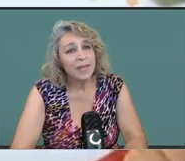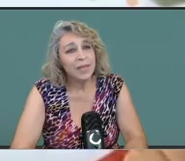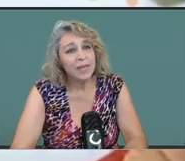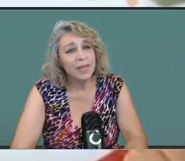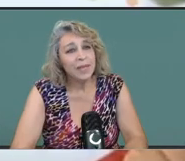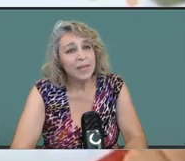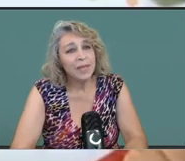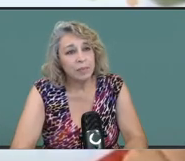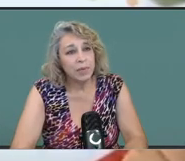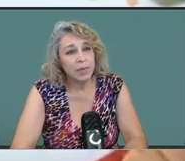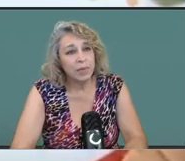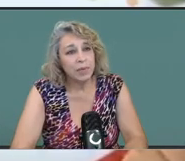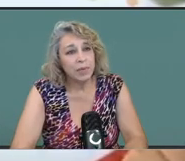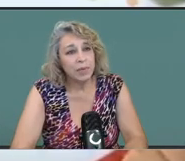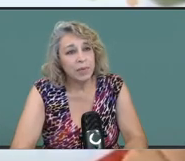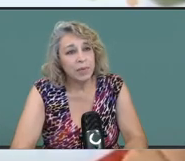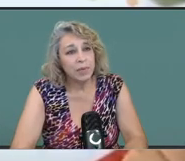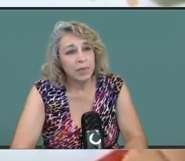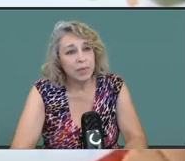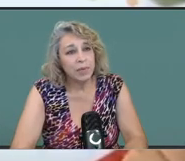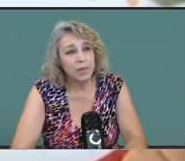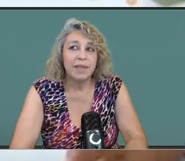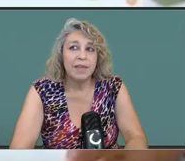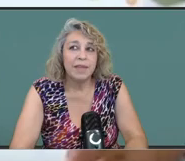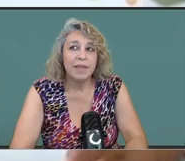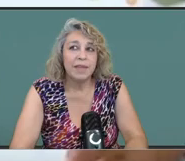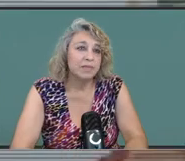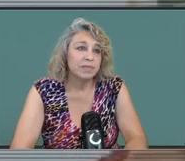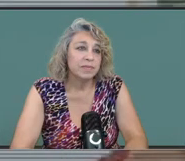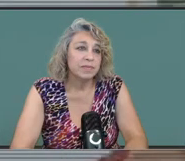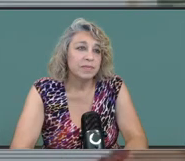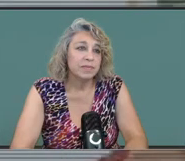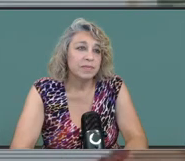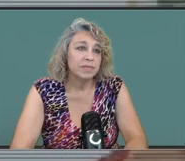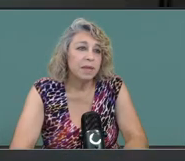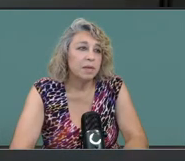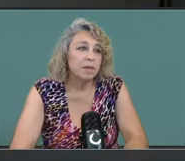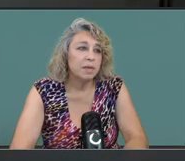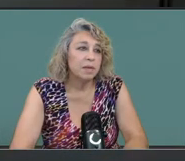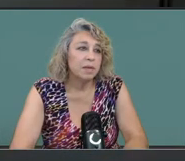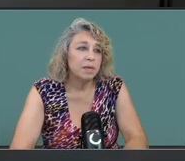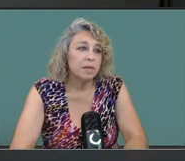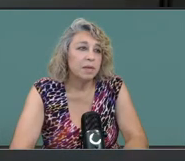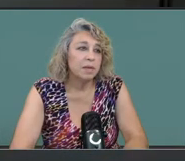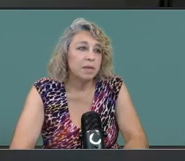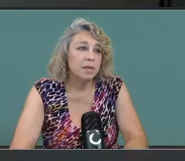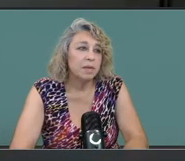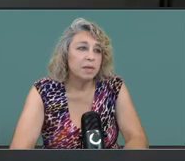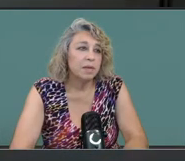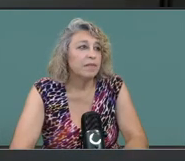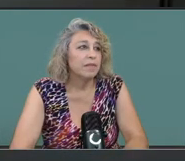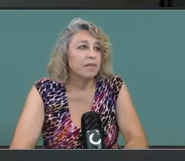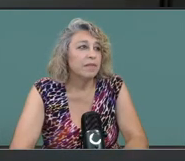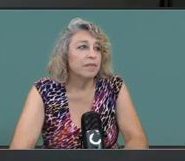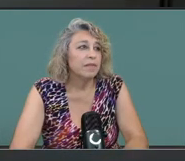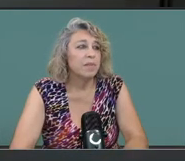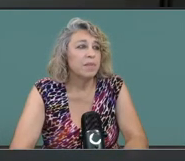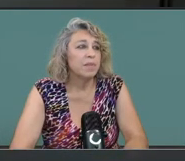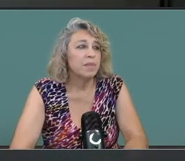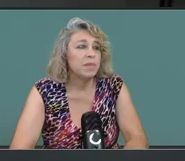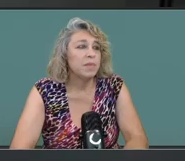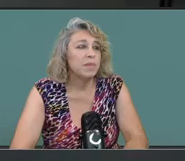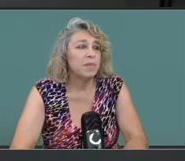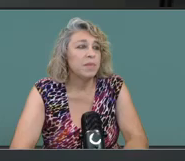Javier is a person that is honest. And that, for me, counts a lot, very